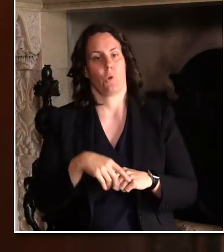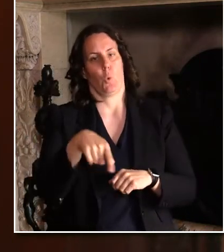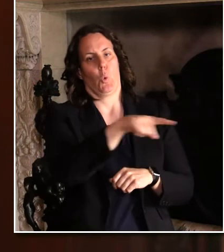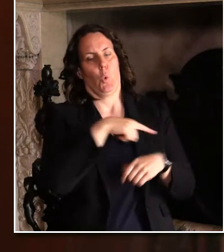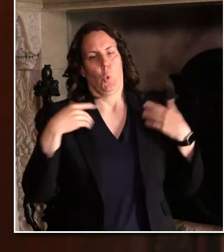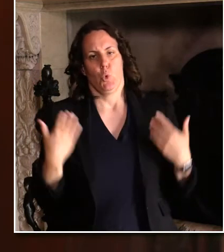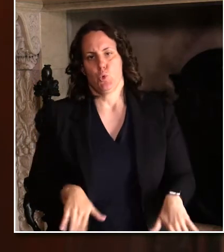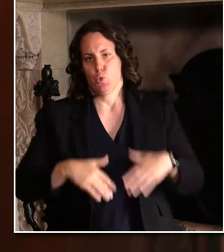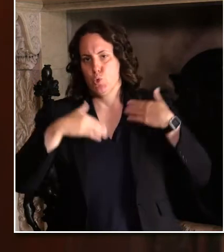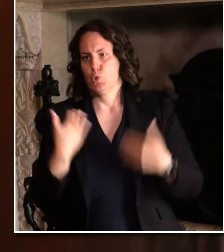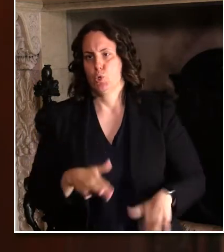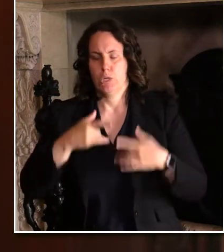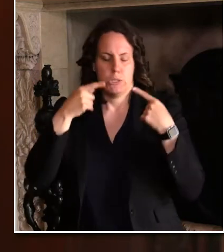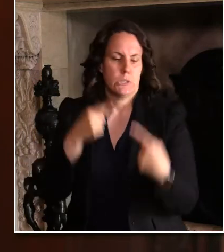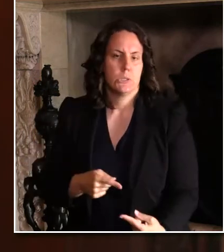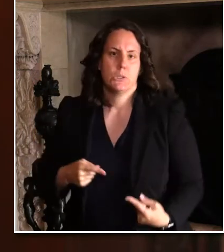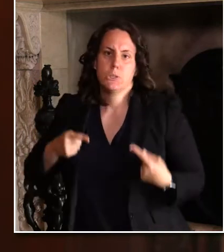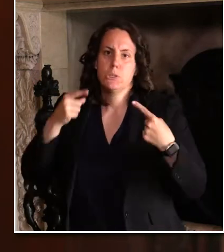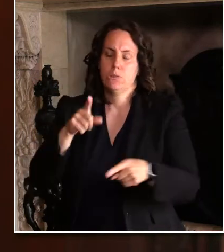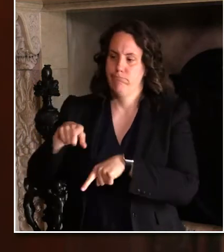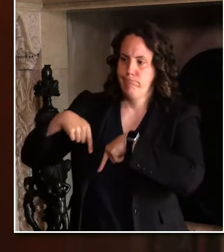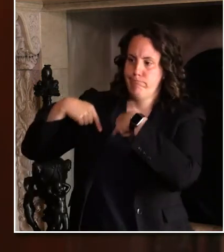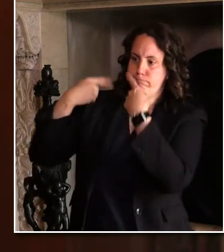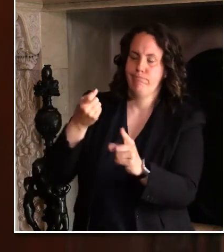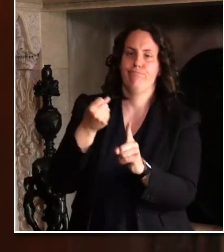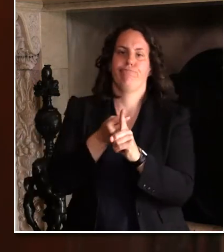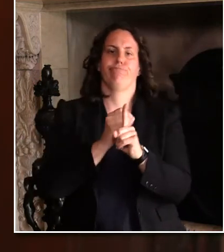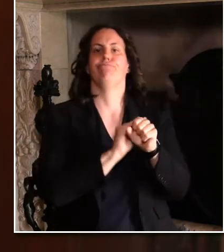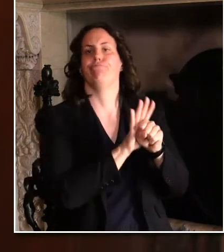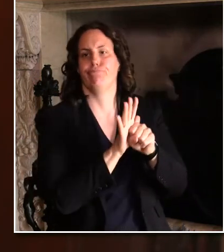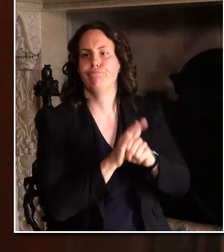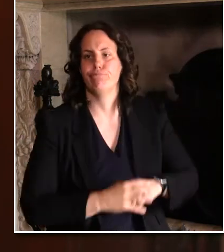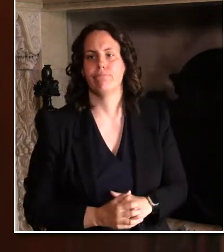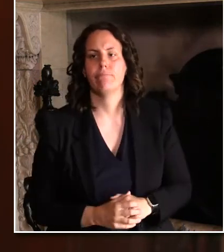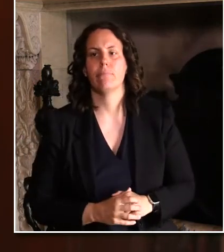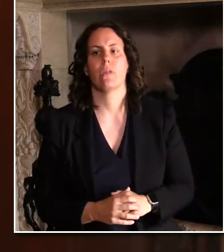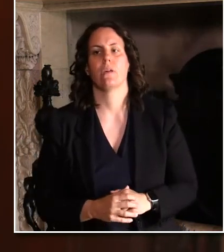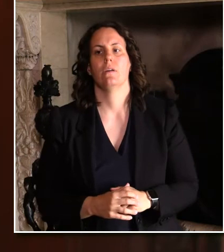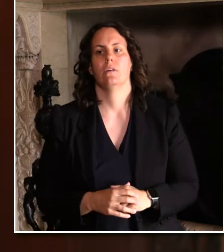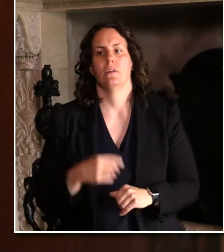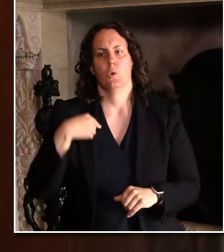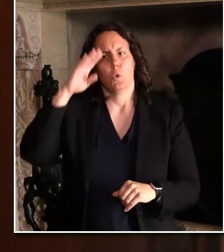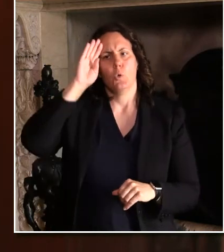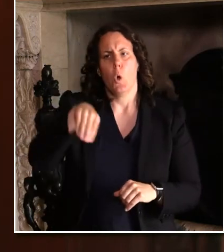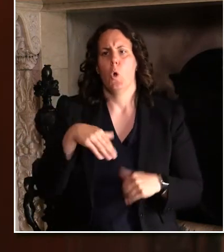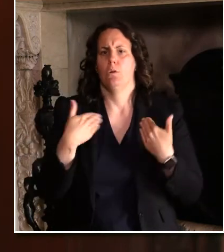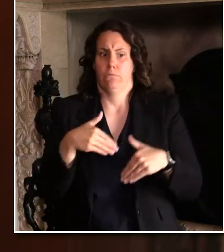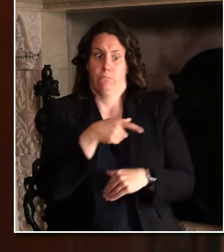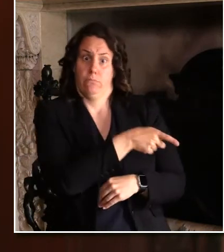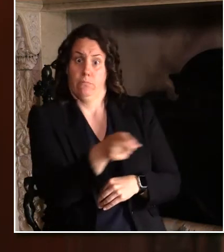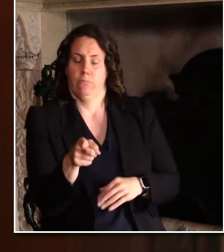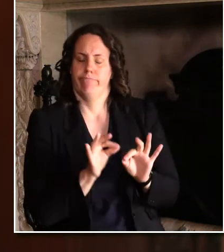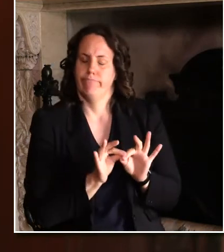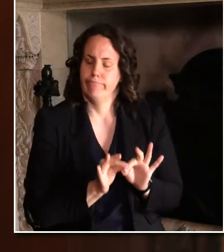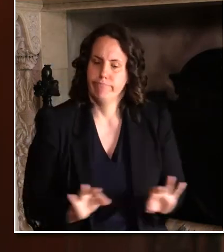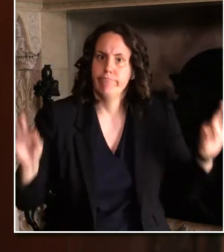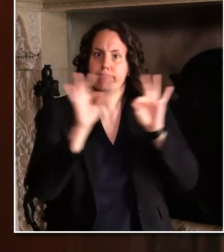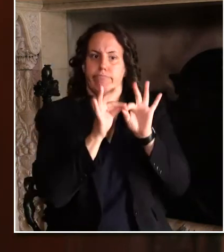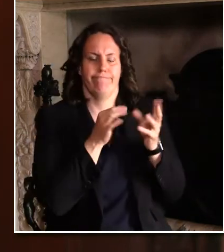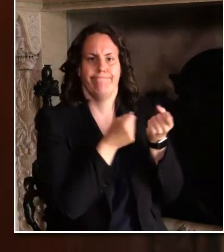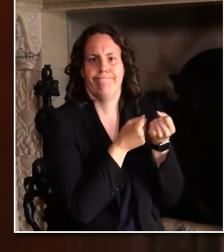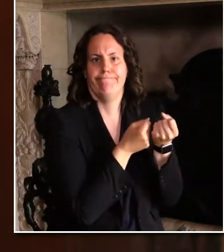COVID-19 response has placed on these providers. We also recognize the integral role they play ensuring the health and safety of some